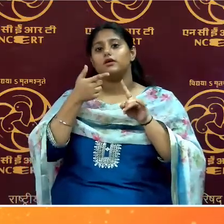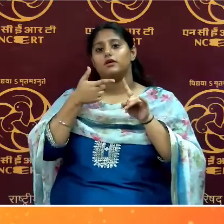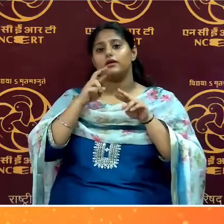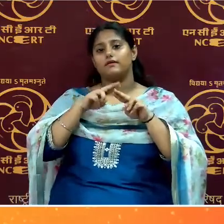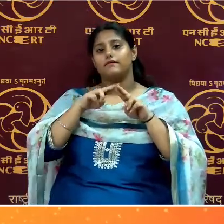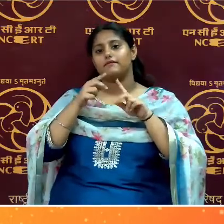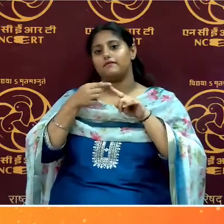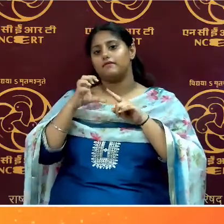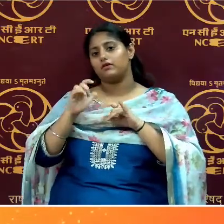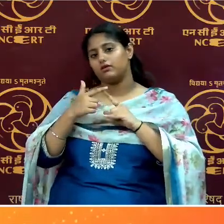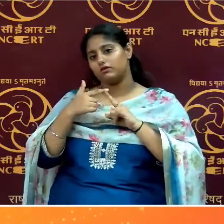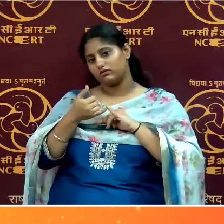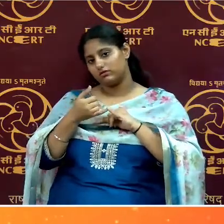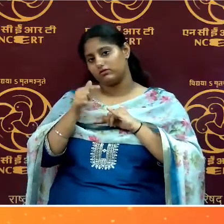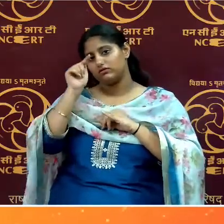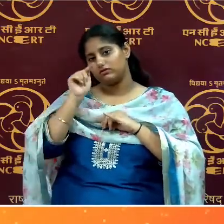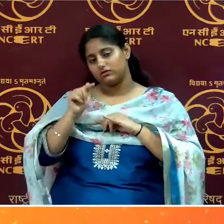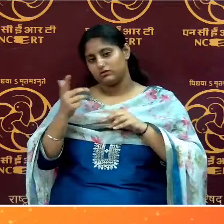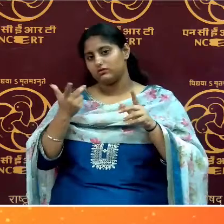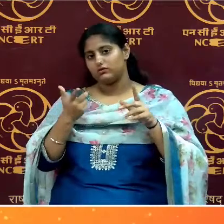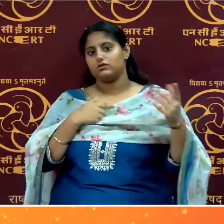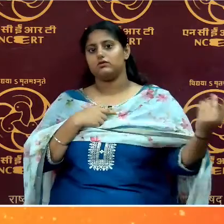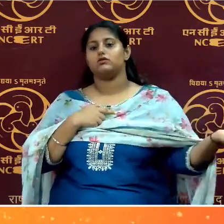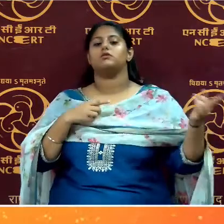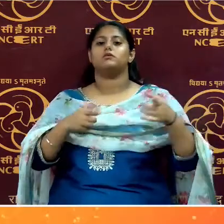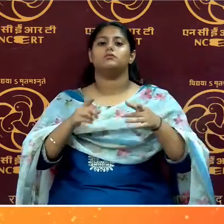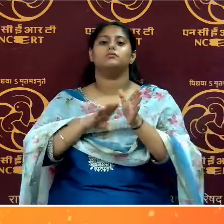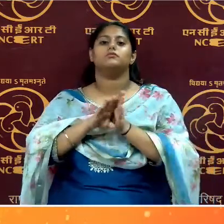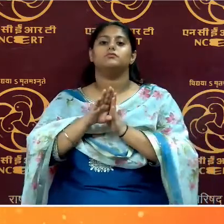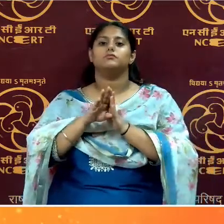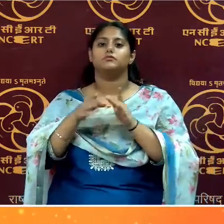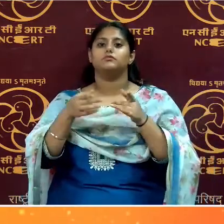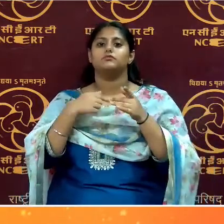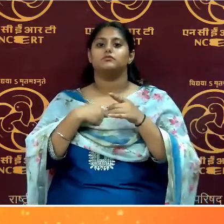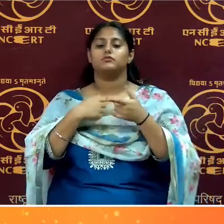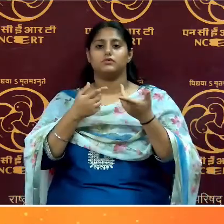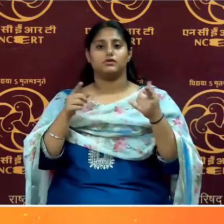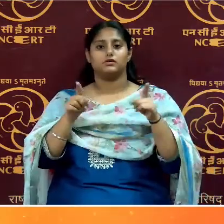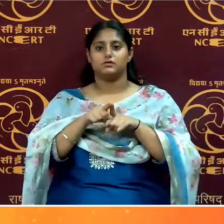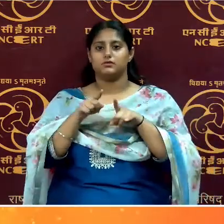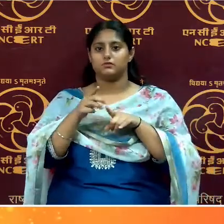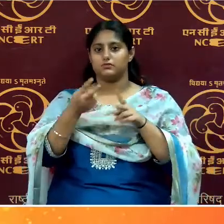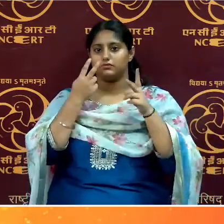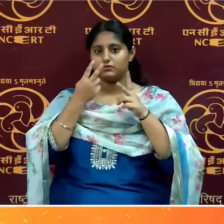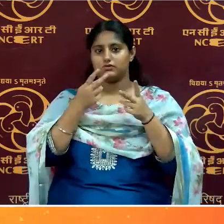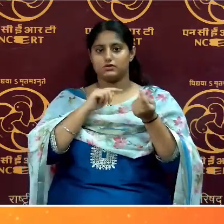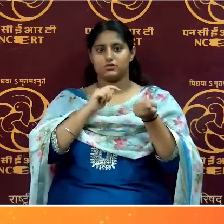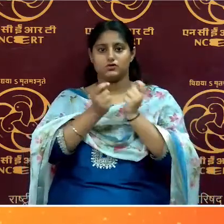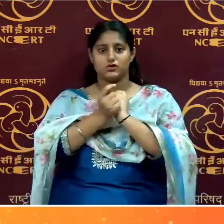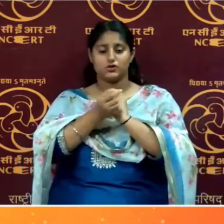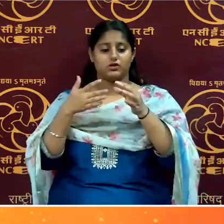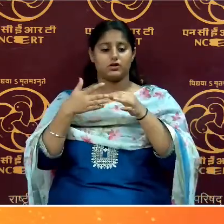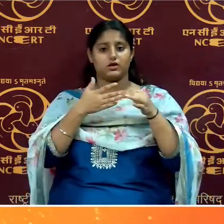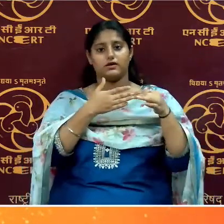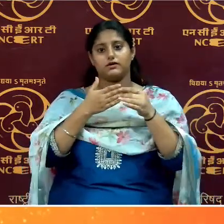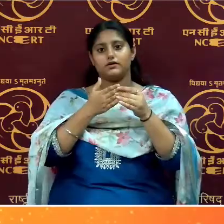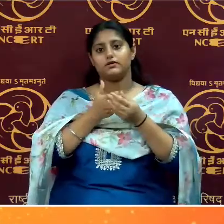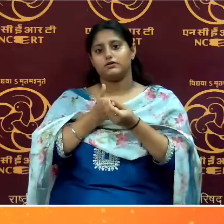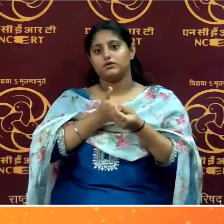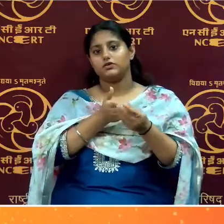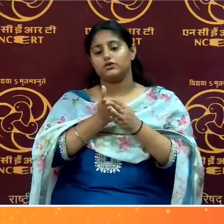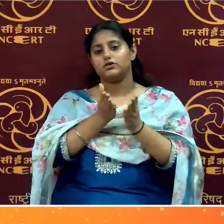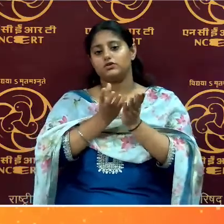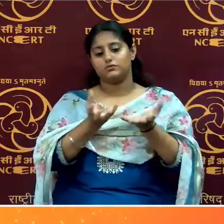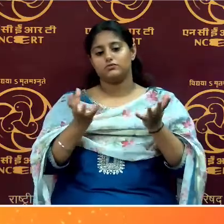into play. So what all effects are produced by it. So we have seen that it changes the direction of an object,